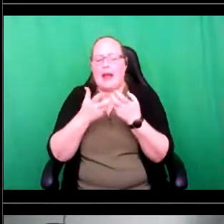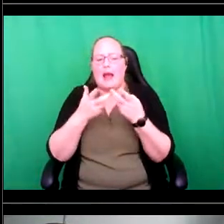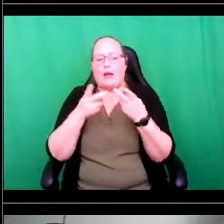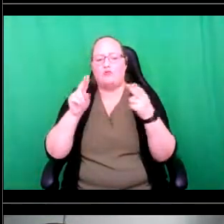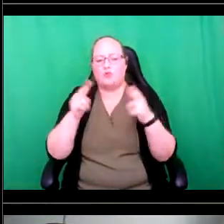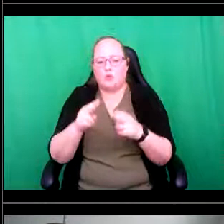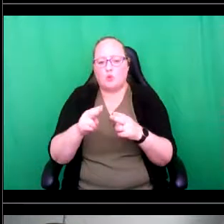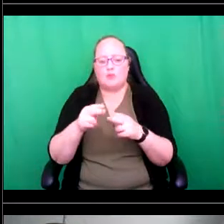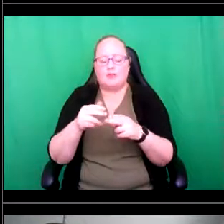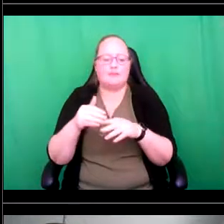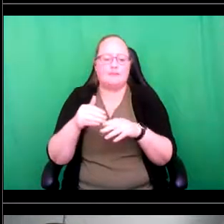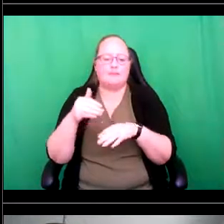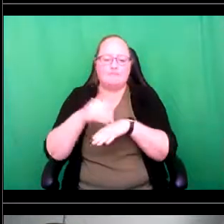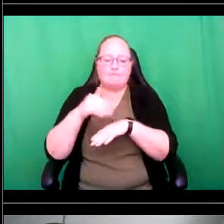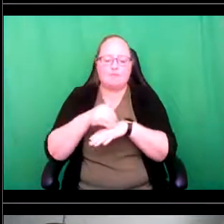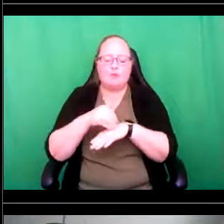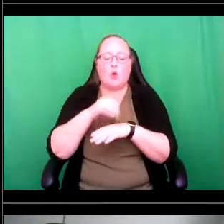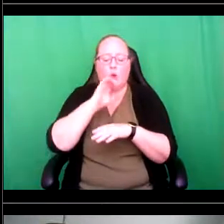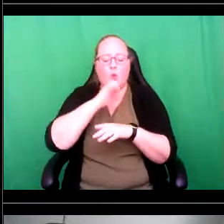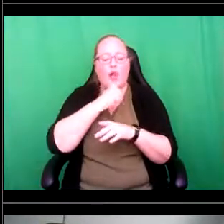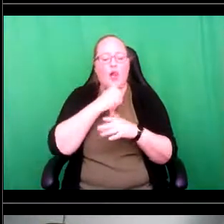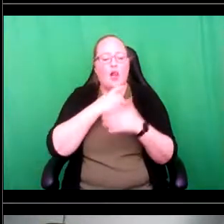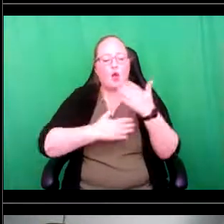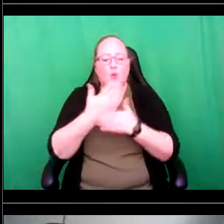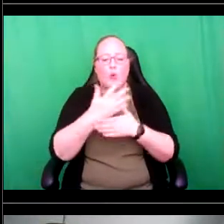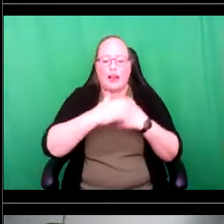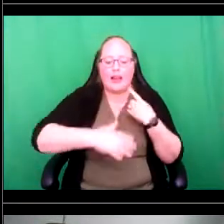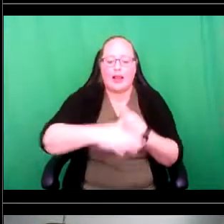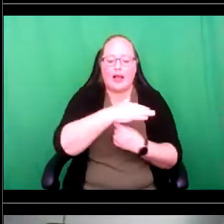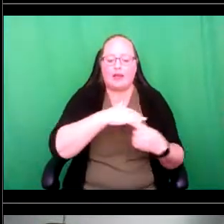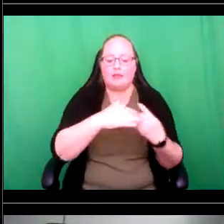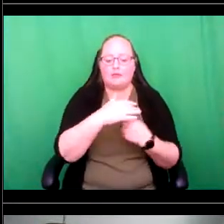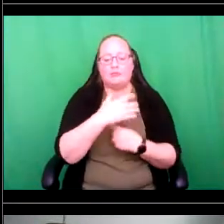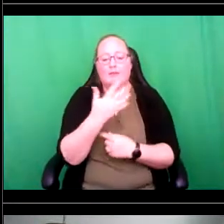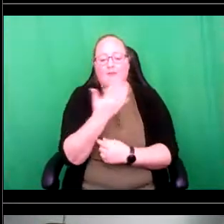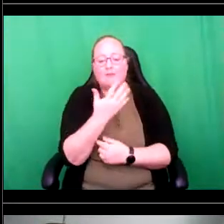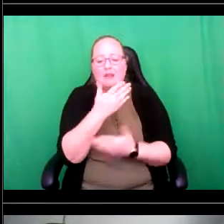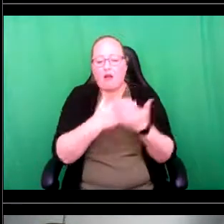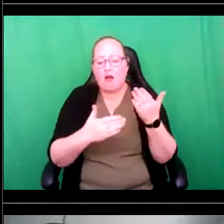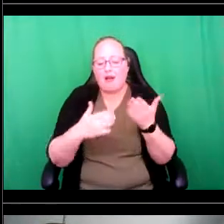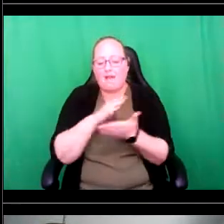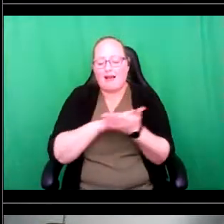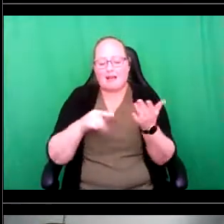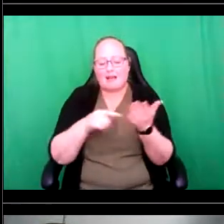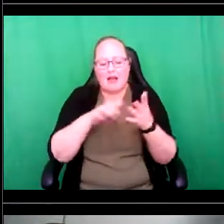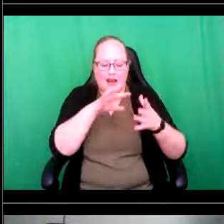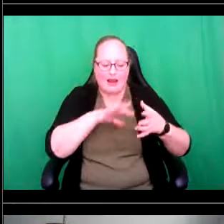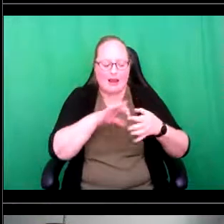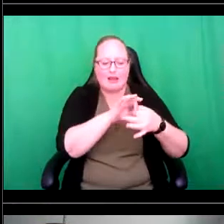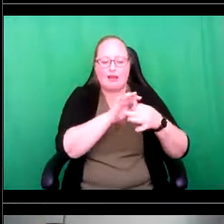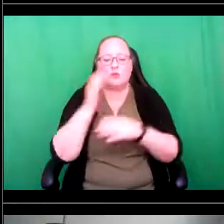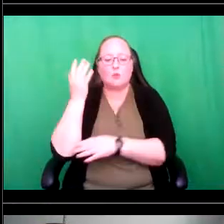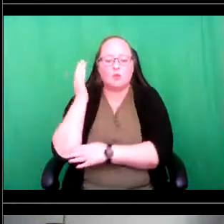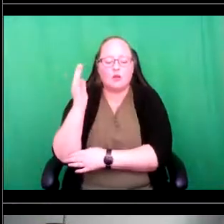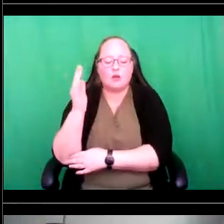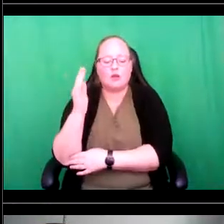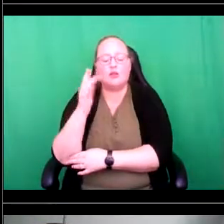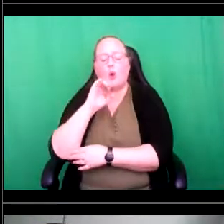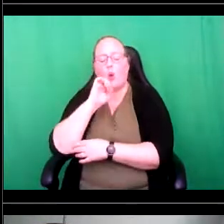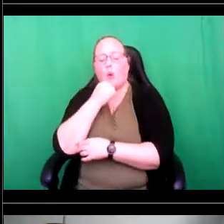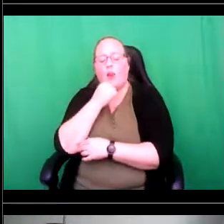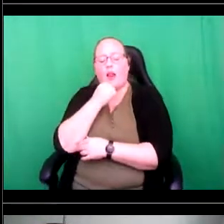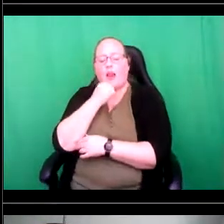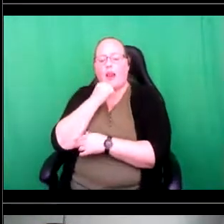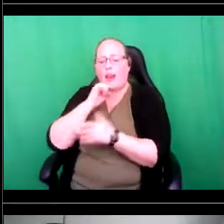hectares of open space, which is all directly linked to the existing woodland. This would be landscaped to complement the current